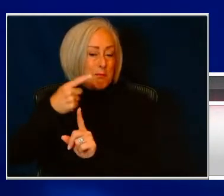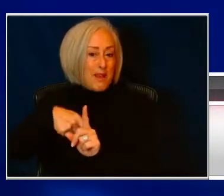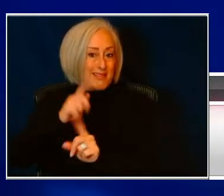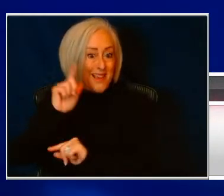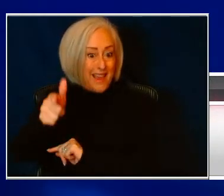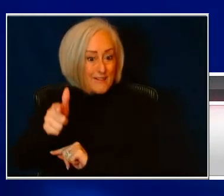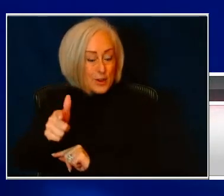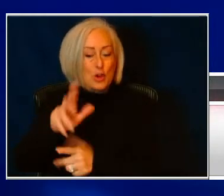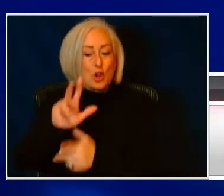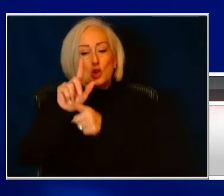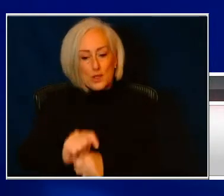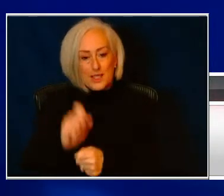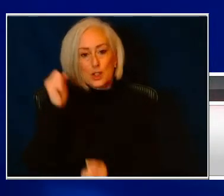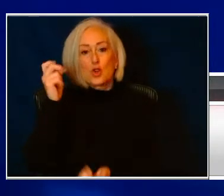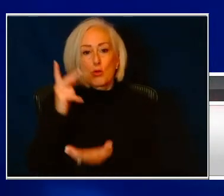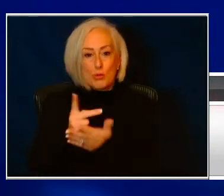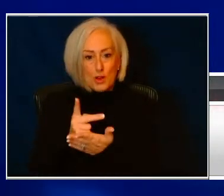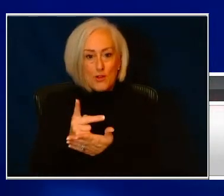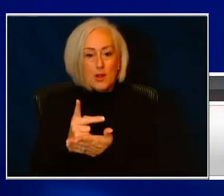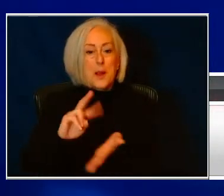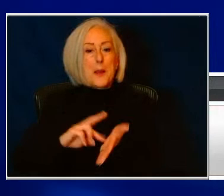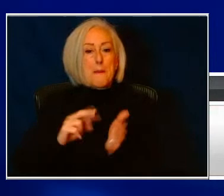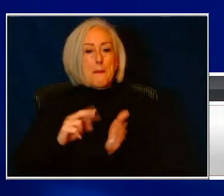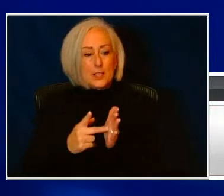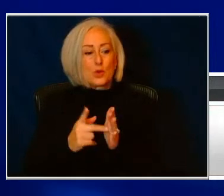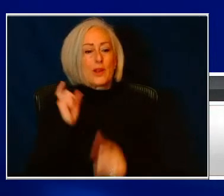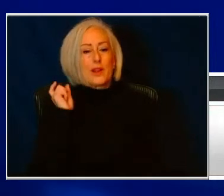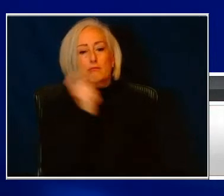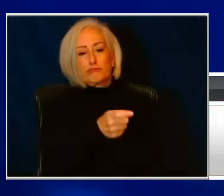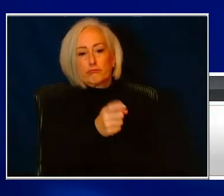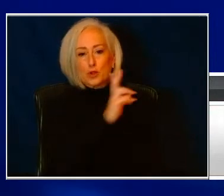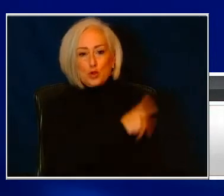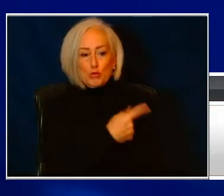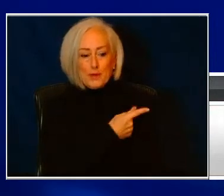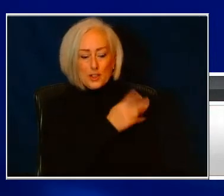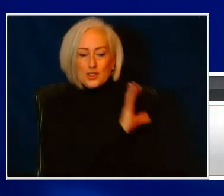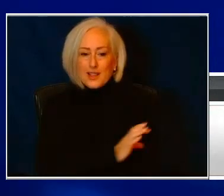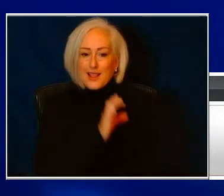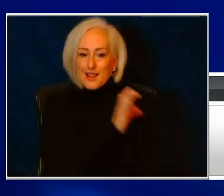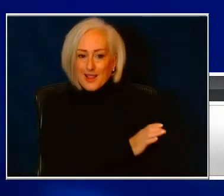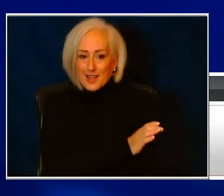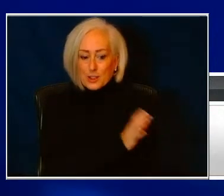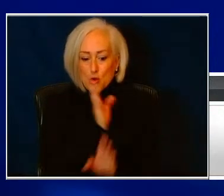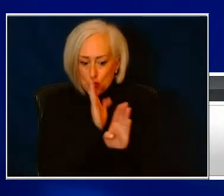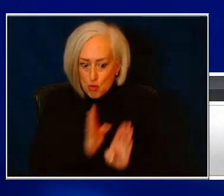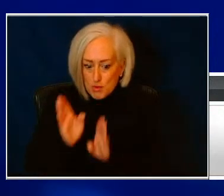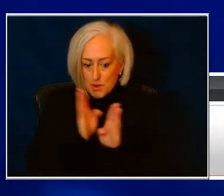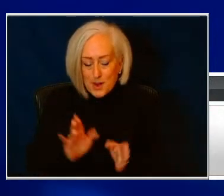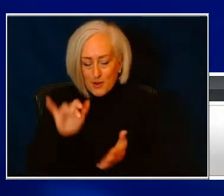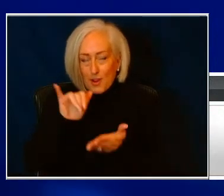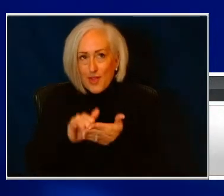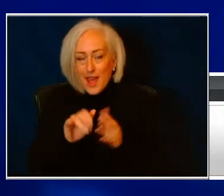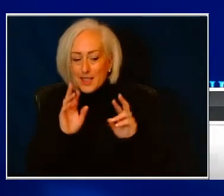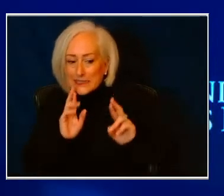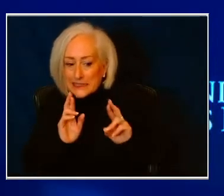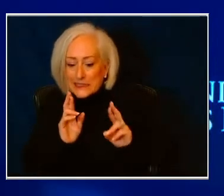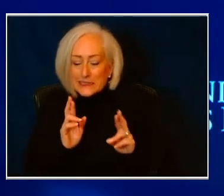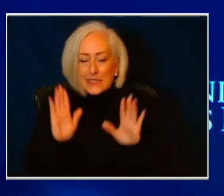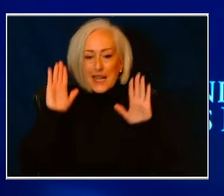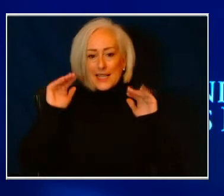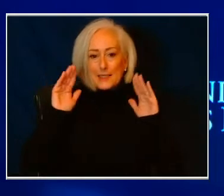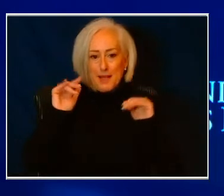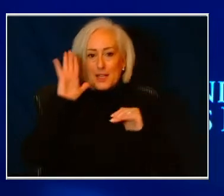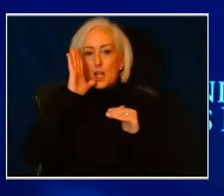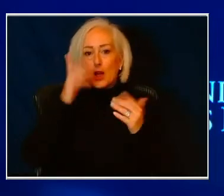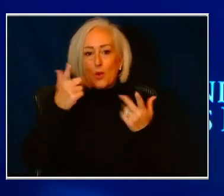will allow us to prescribe it in the clinic. And we're preparing for this, expecting this, and we really think this will